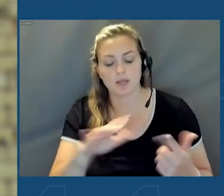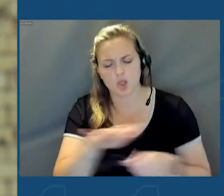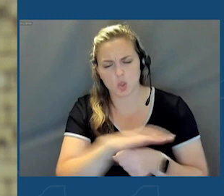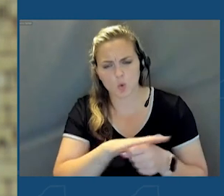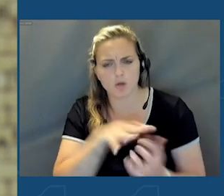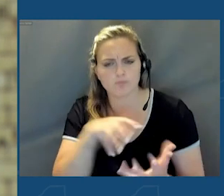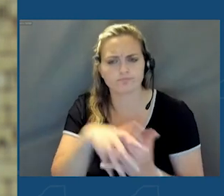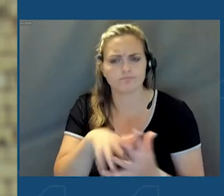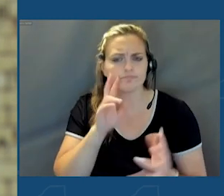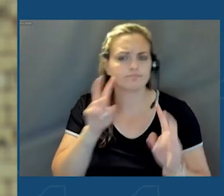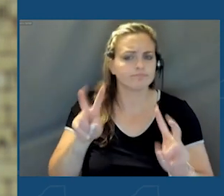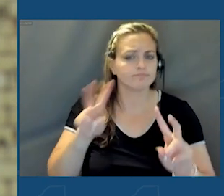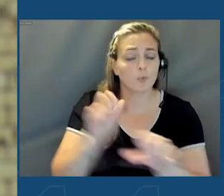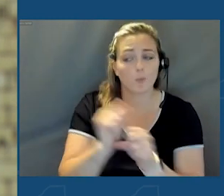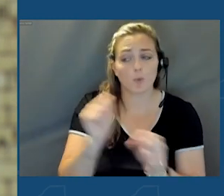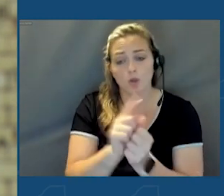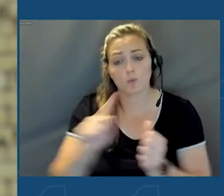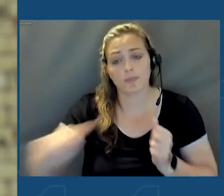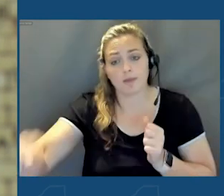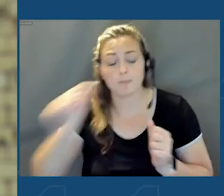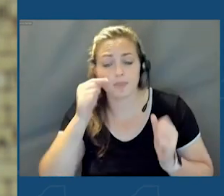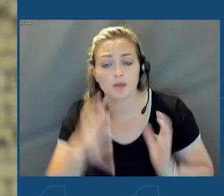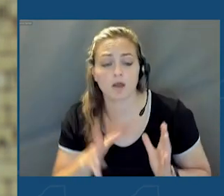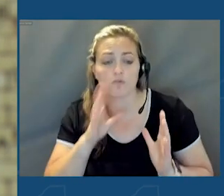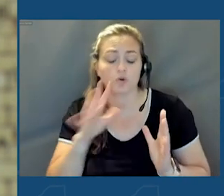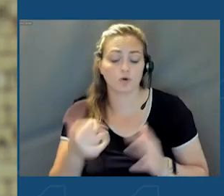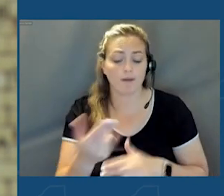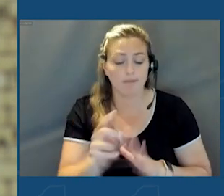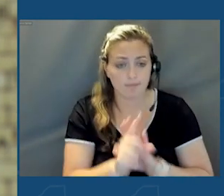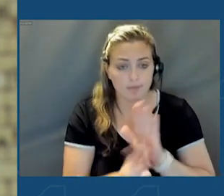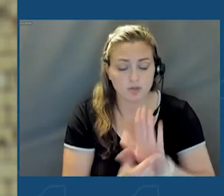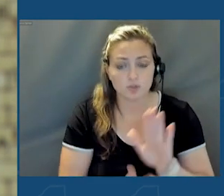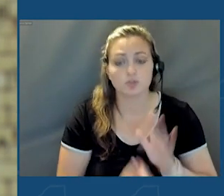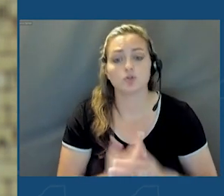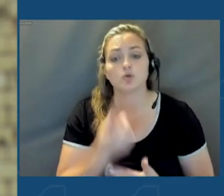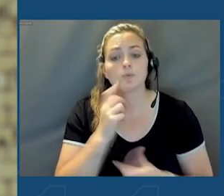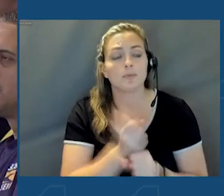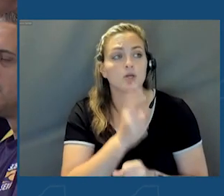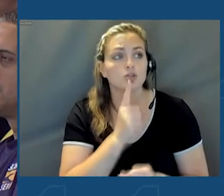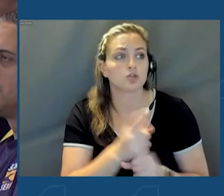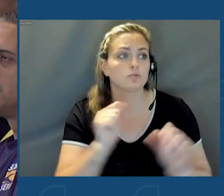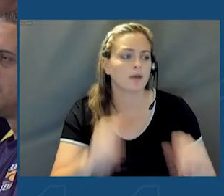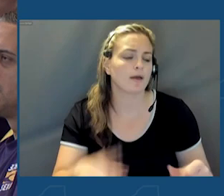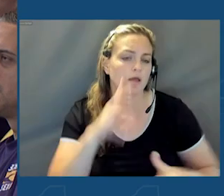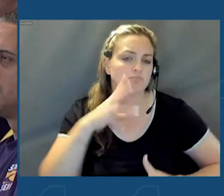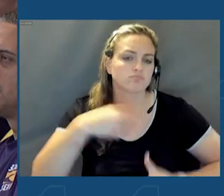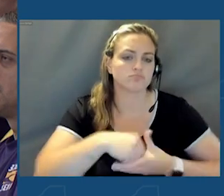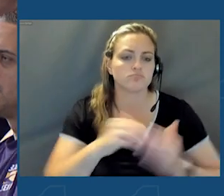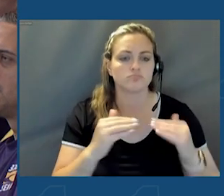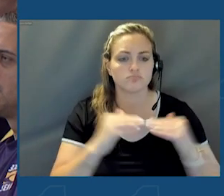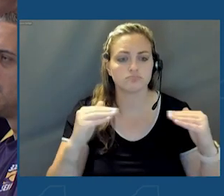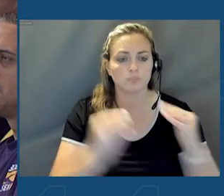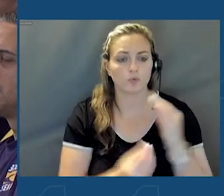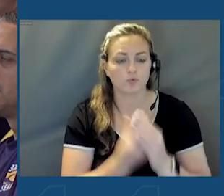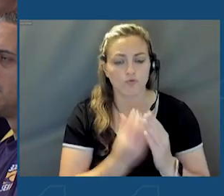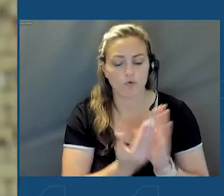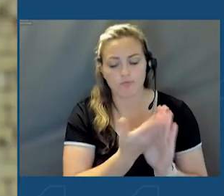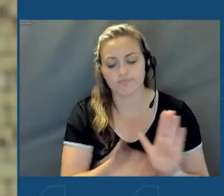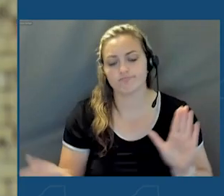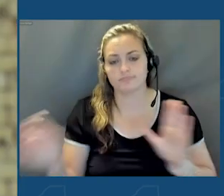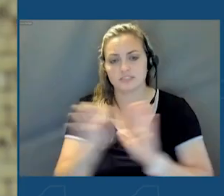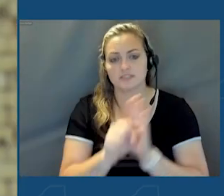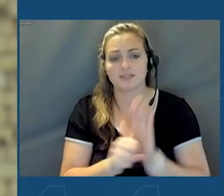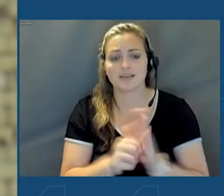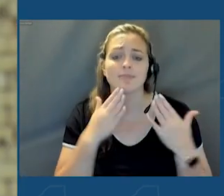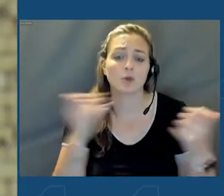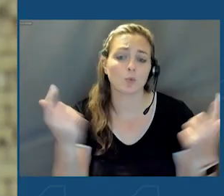look forward to working with the governor and this legislature to ensure that we can have inclusive and equitable growth across the state. Thank you